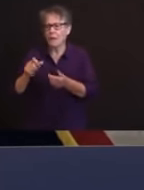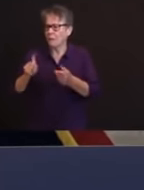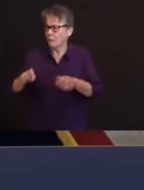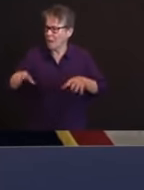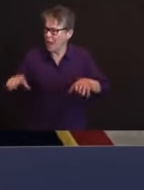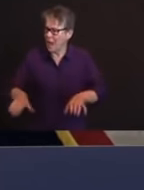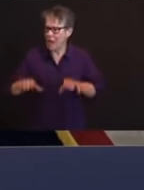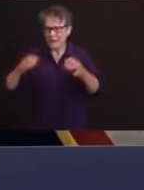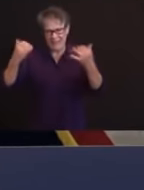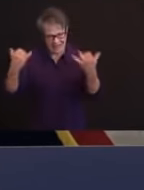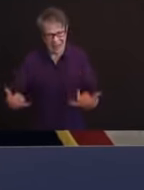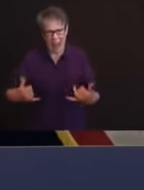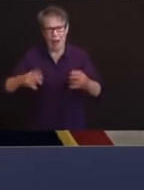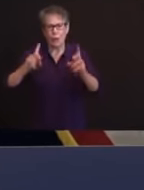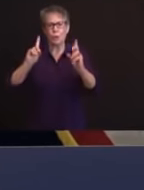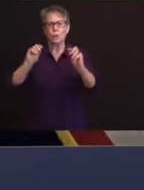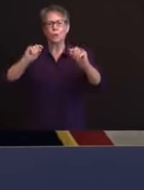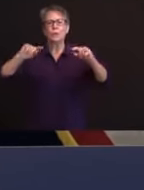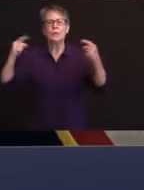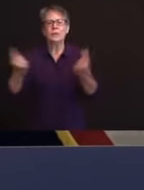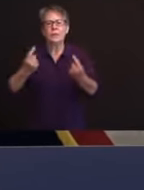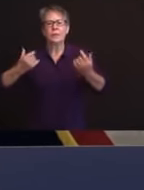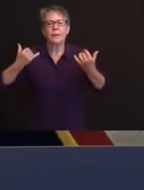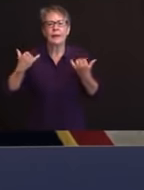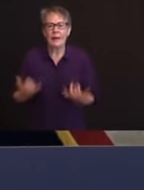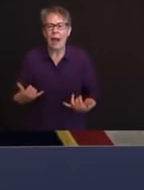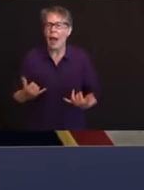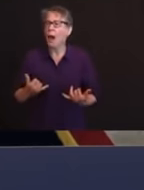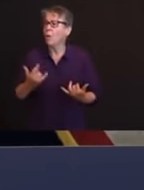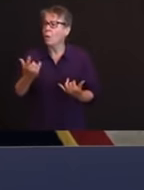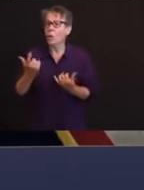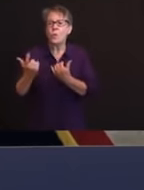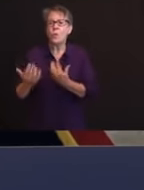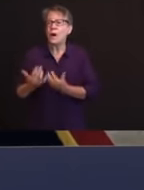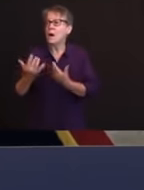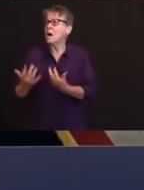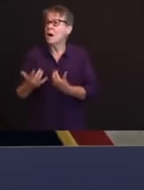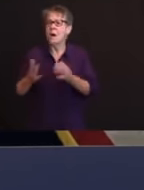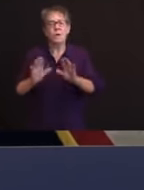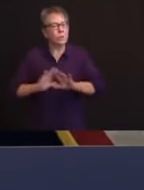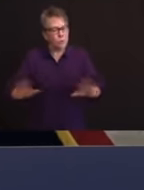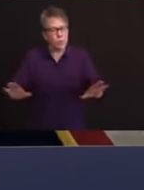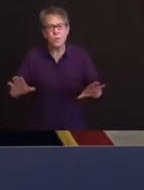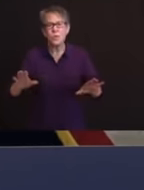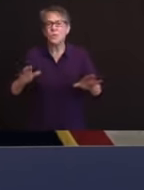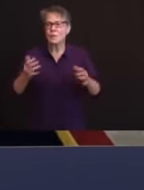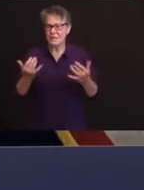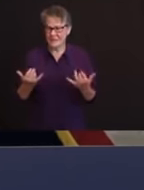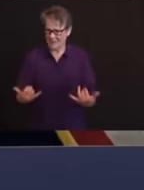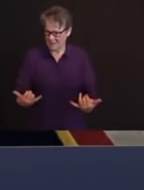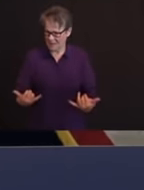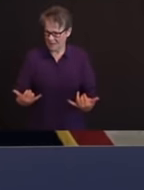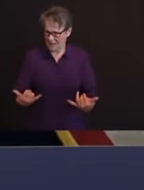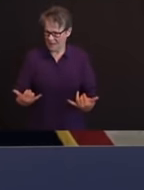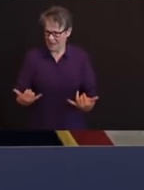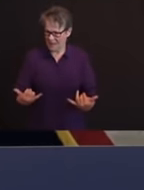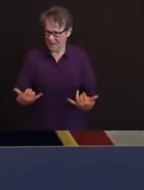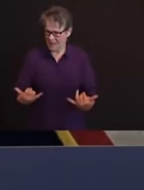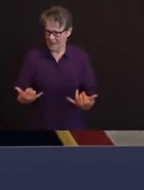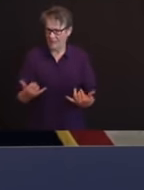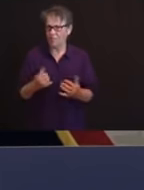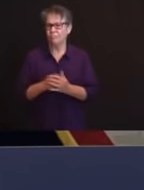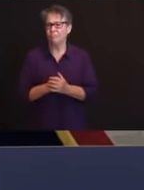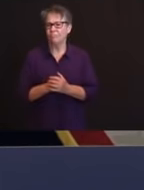of urgency. We cannot wait. We must do something now. And so it's not a matter right now of can